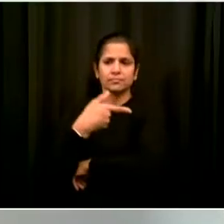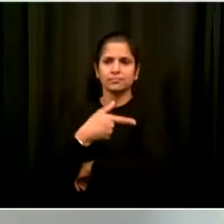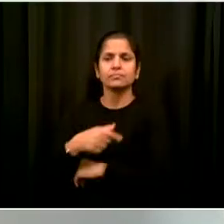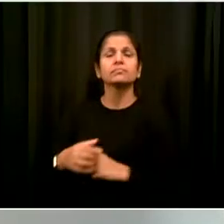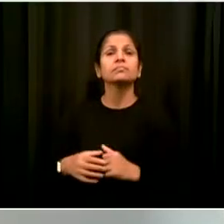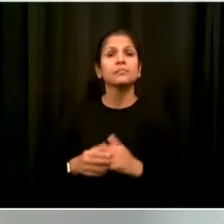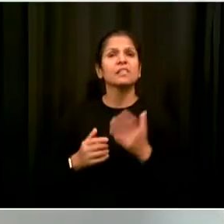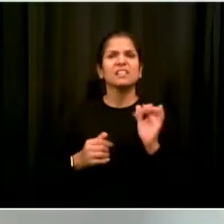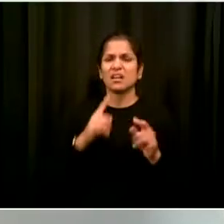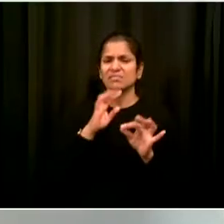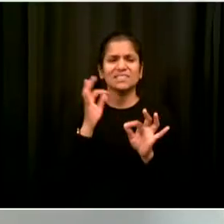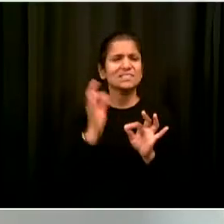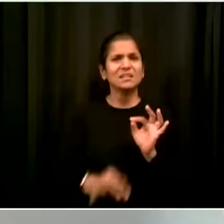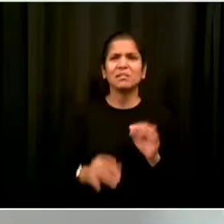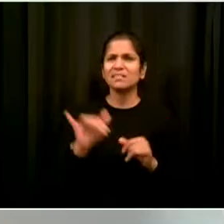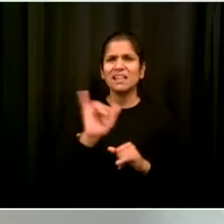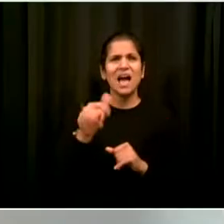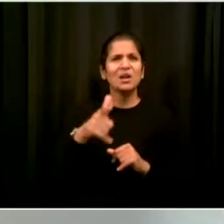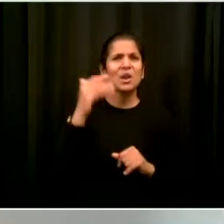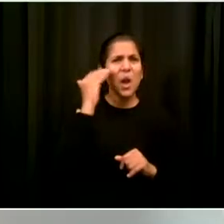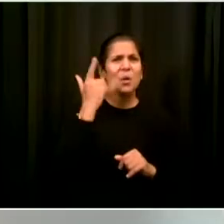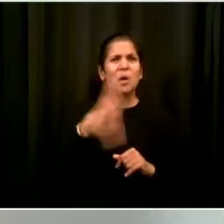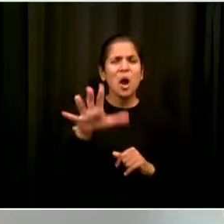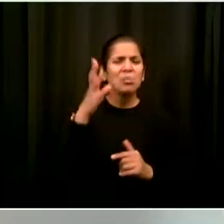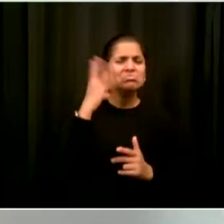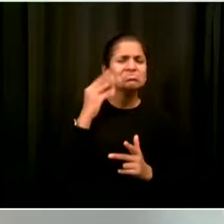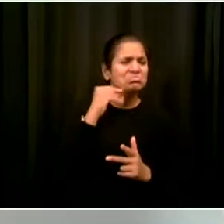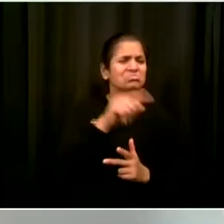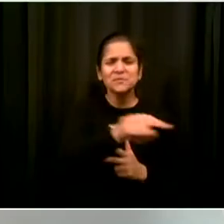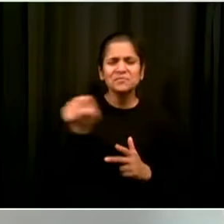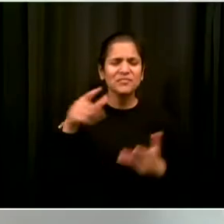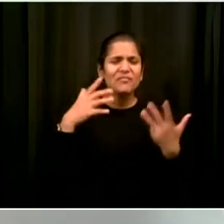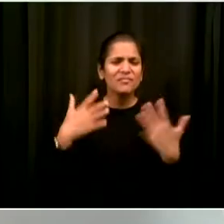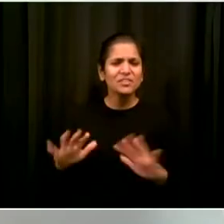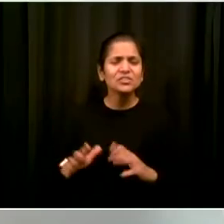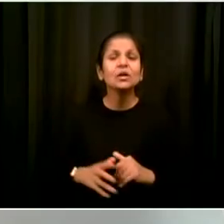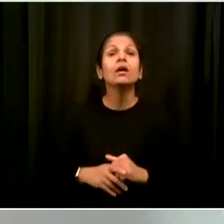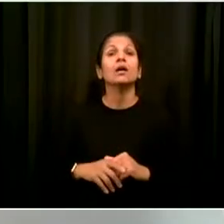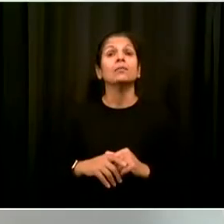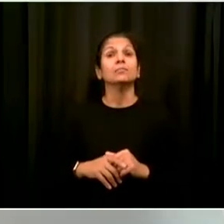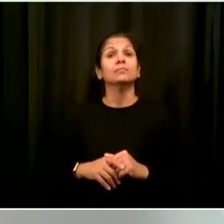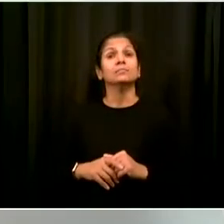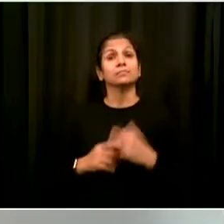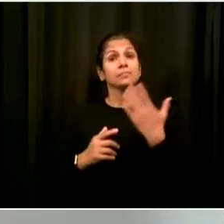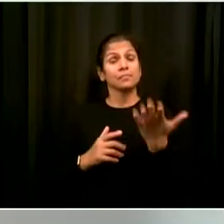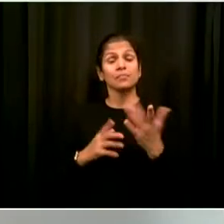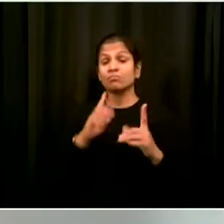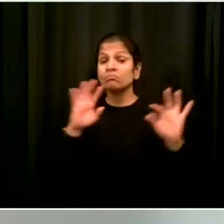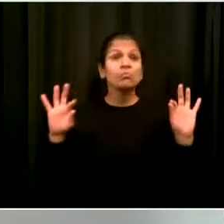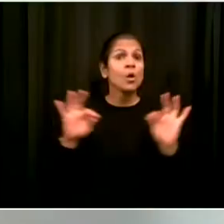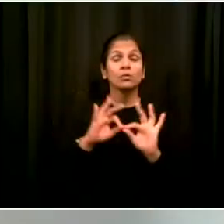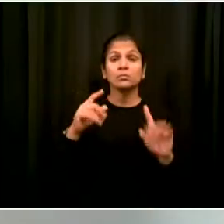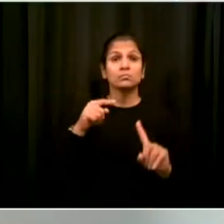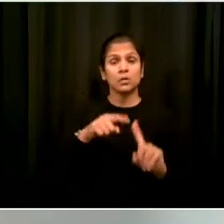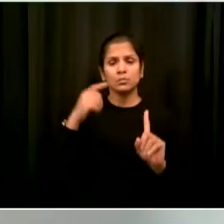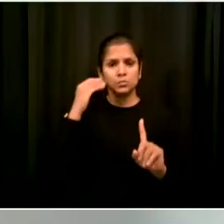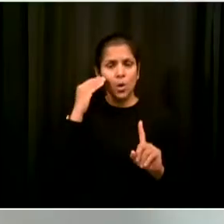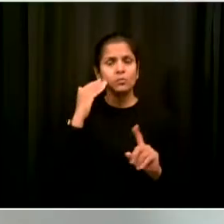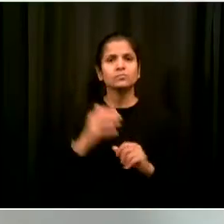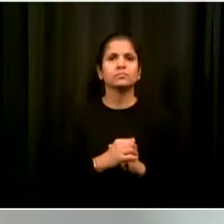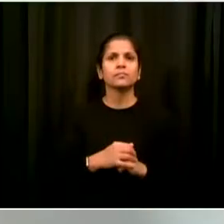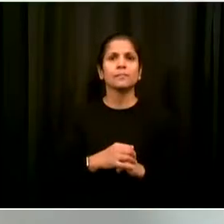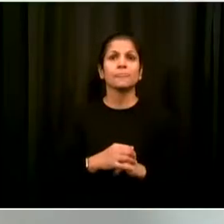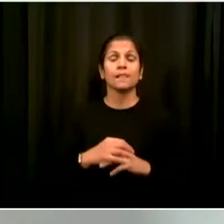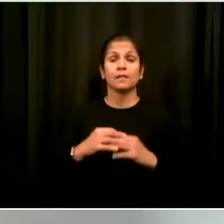cleaning solution, and then you'll have your vaccine. What people need to know that's important is that right now the vaccine needs to be given in